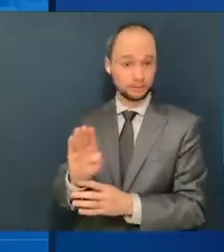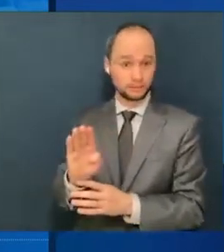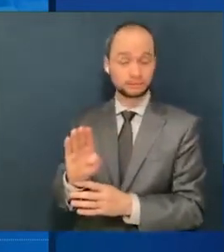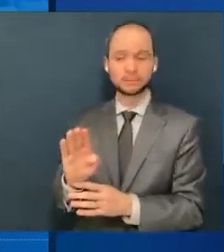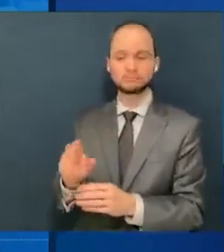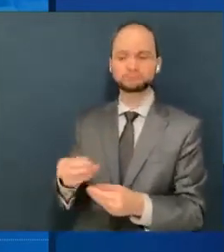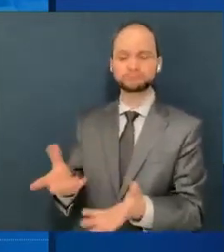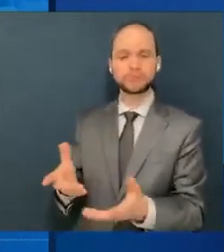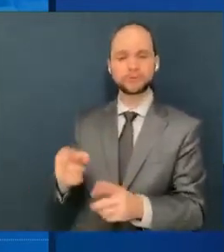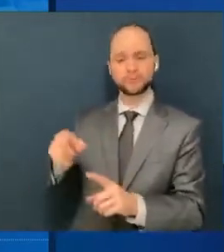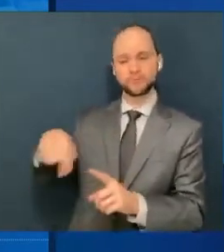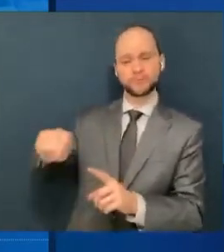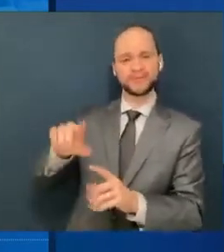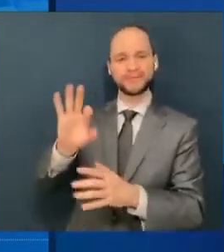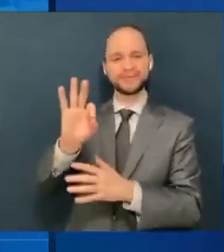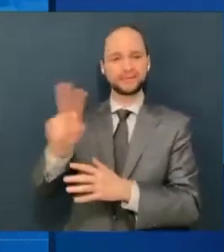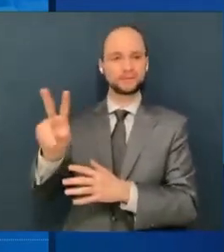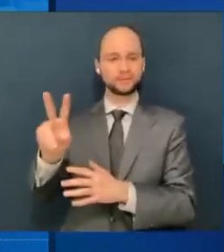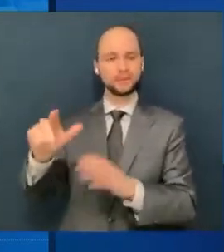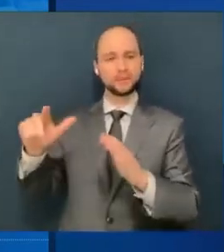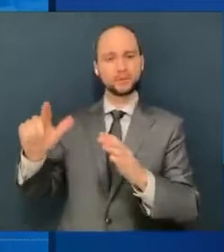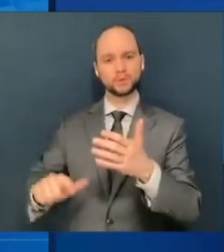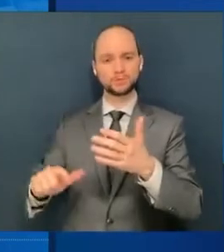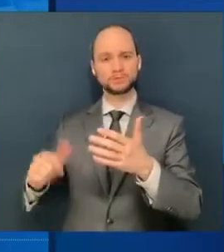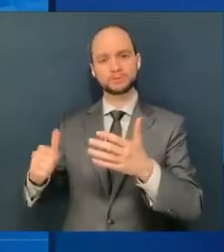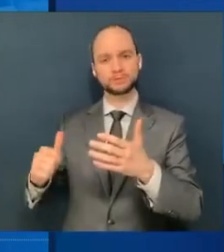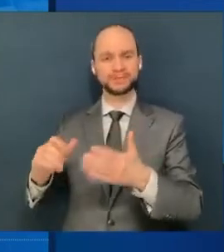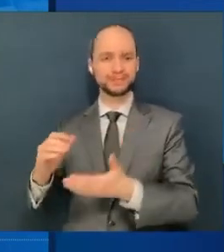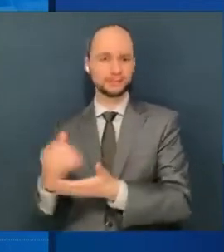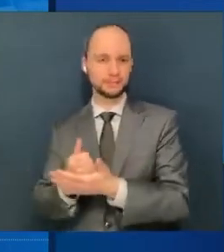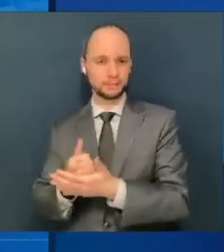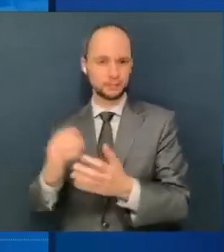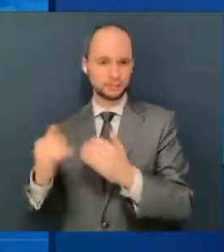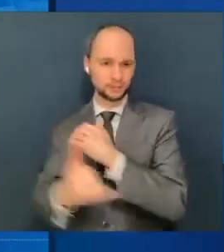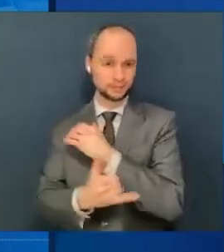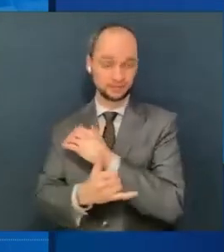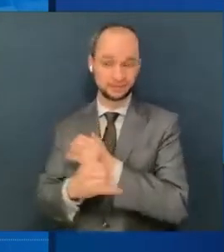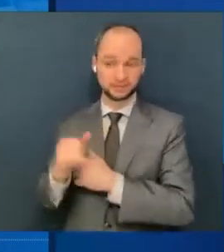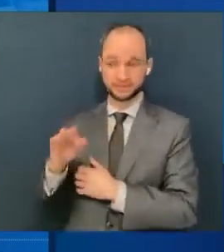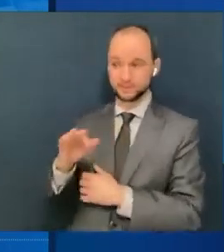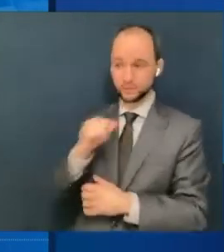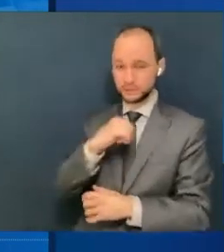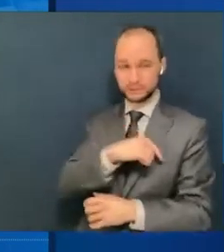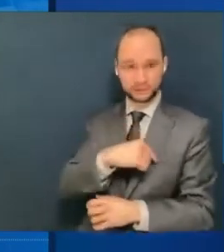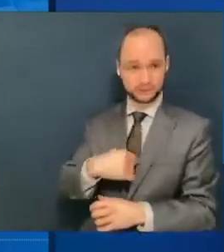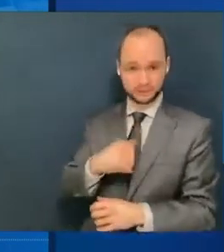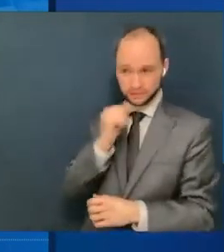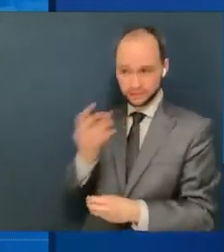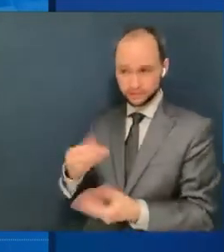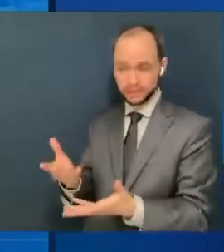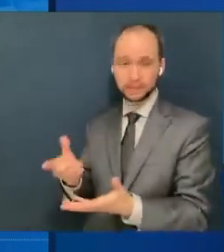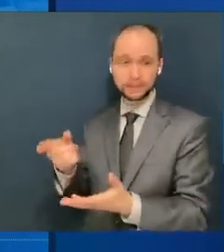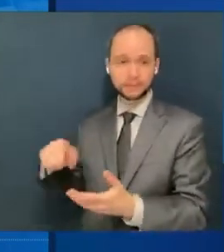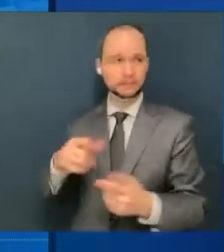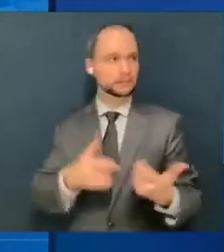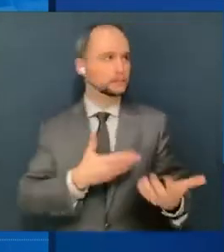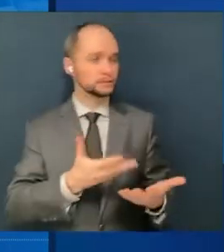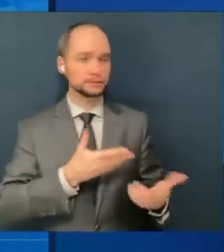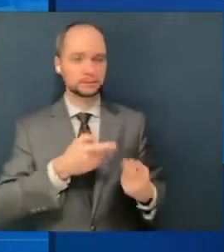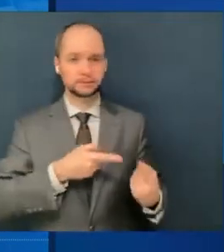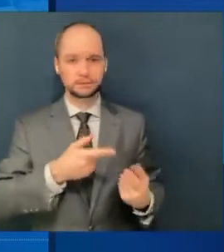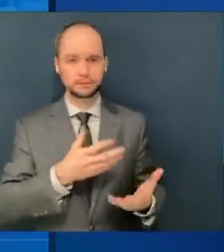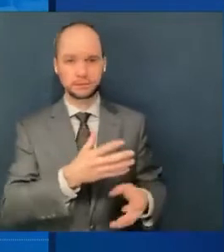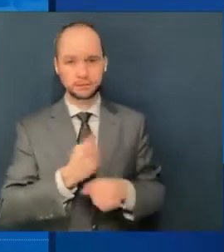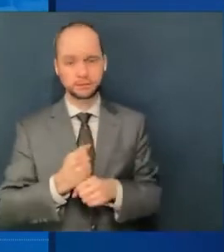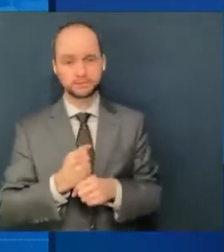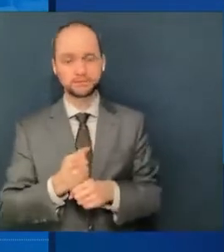the 92 lower income countries that otherwise would have struggled to get them. Now we're entering a new phase of the